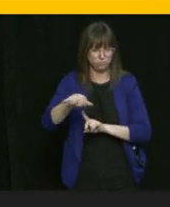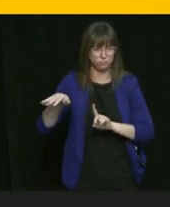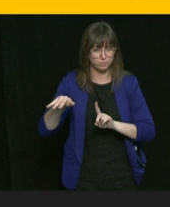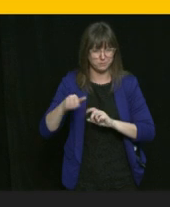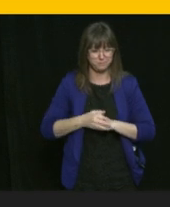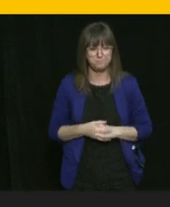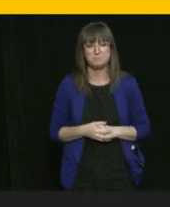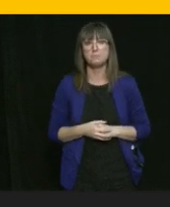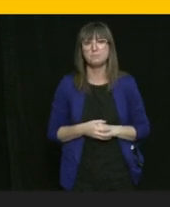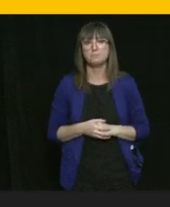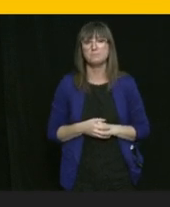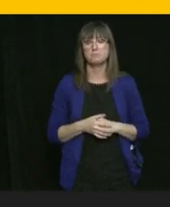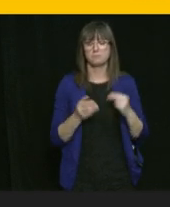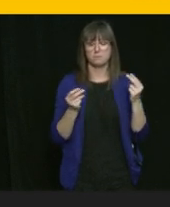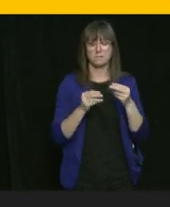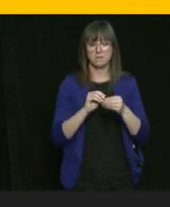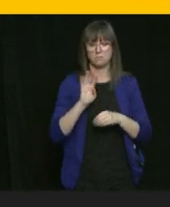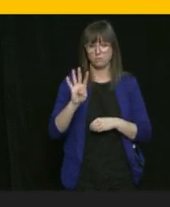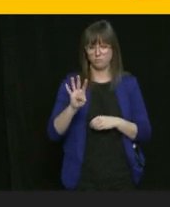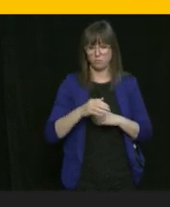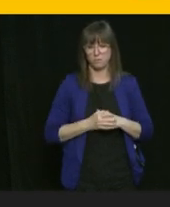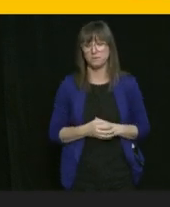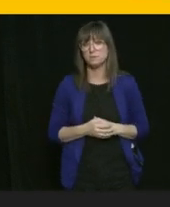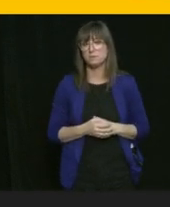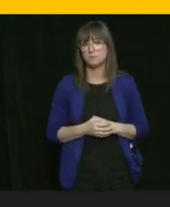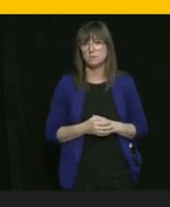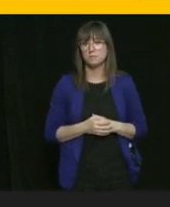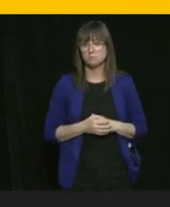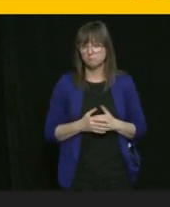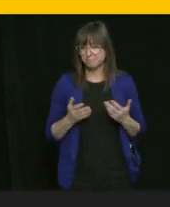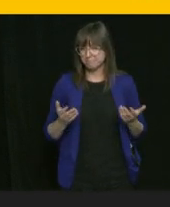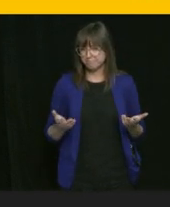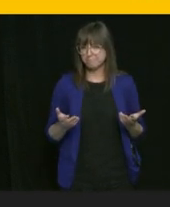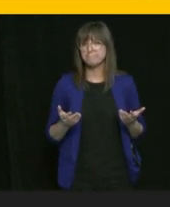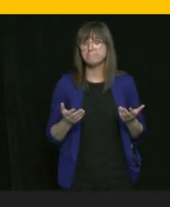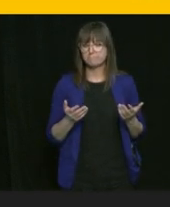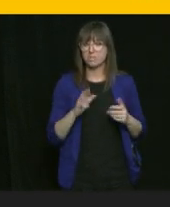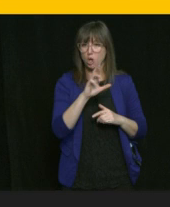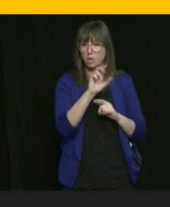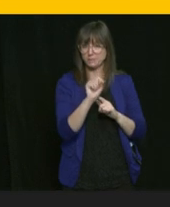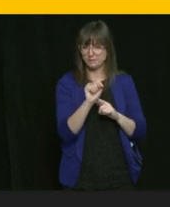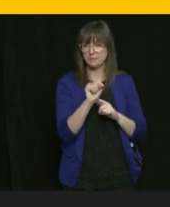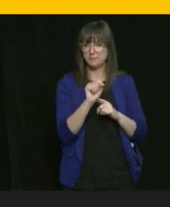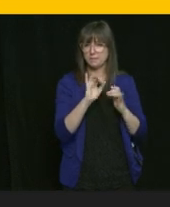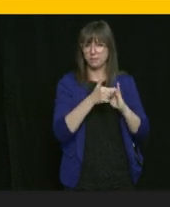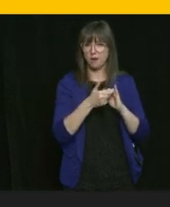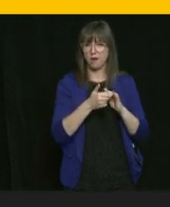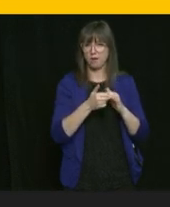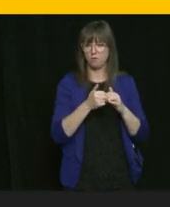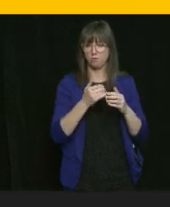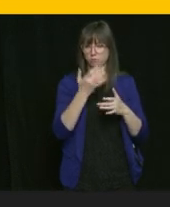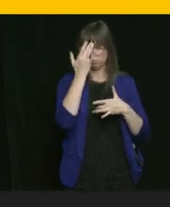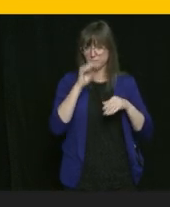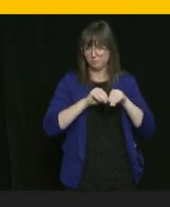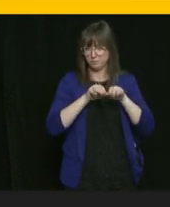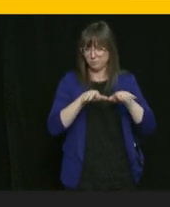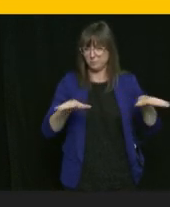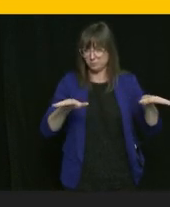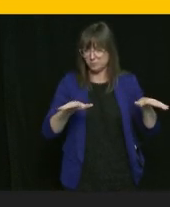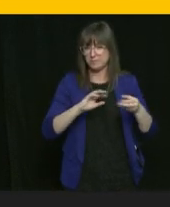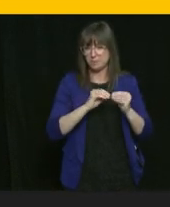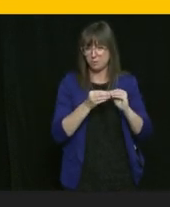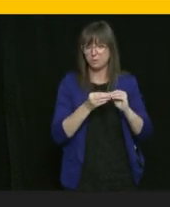Slide four, the time-varying effective reproduction number, also known as RT,